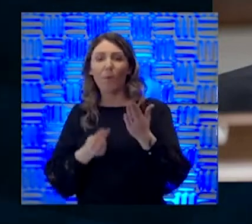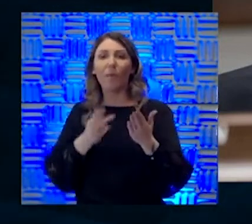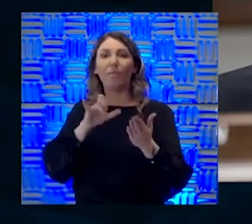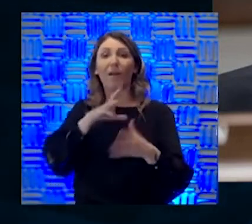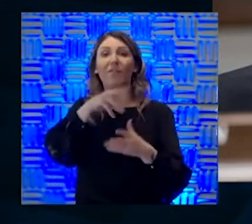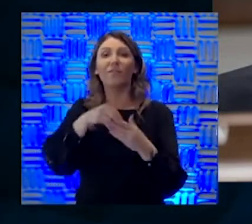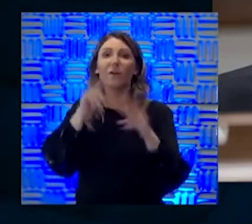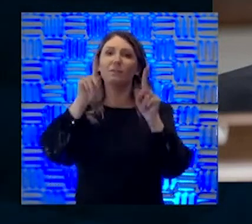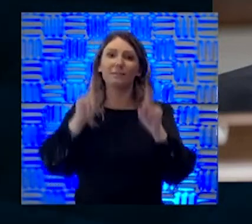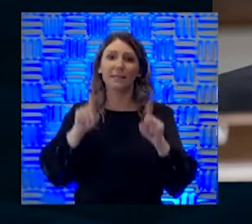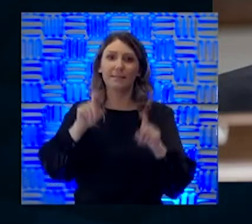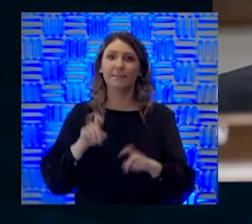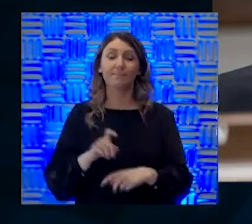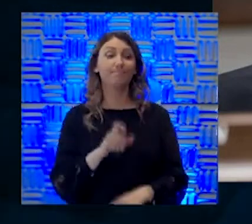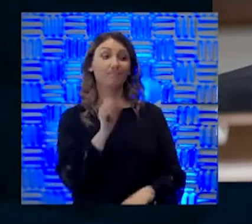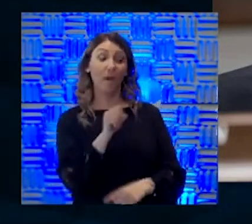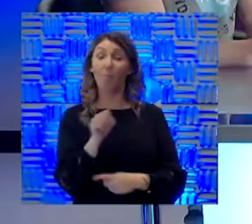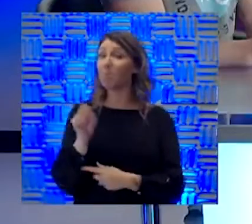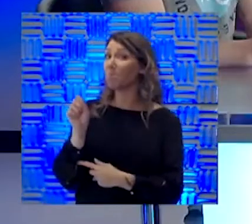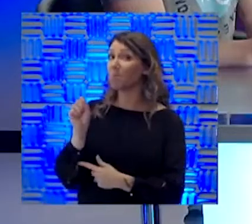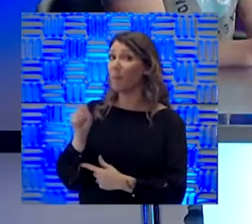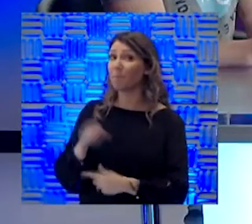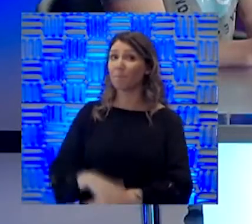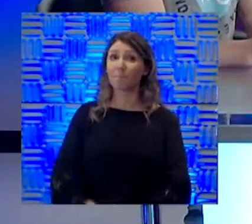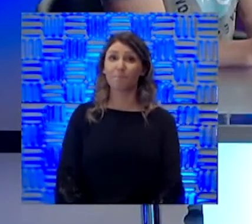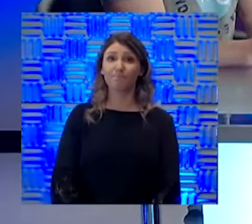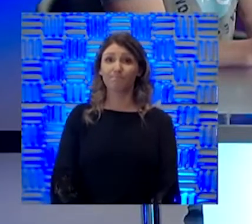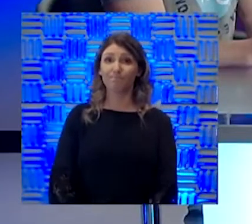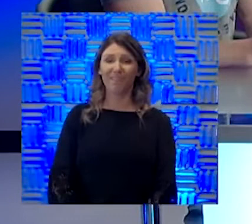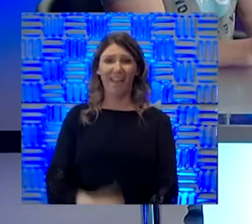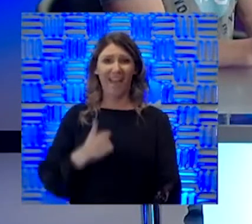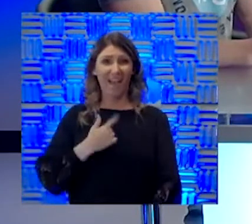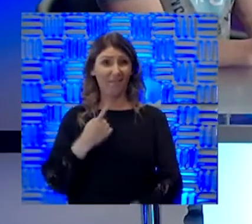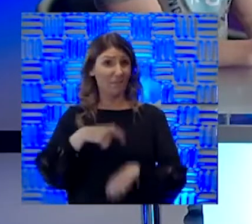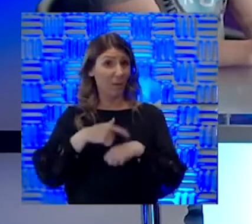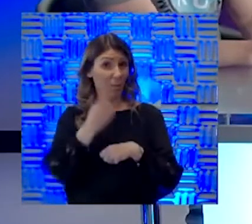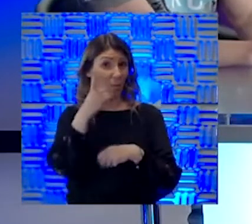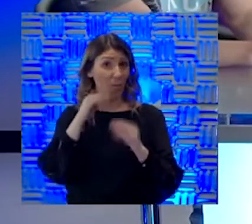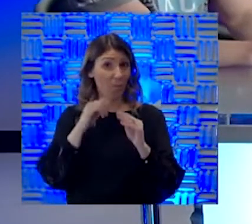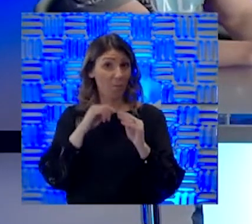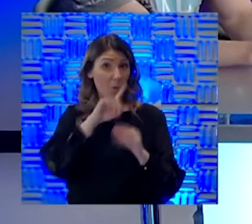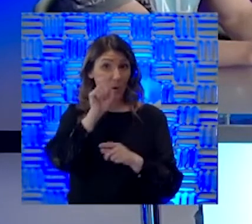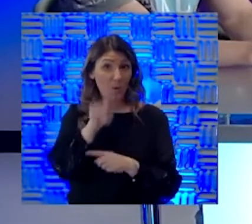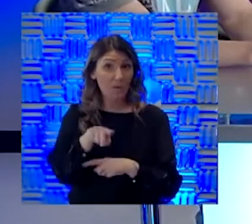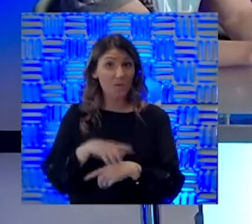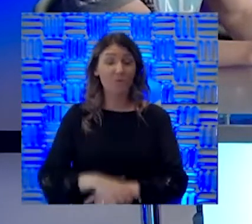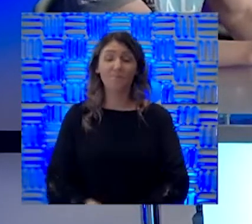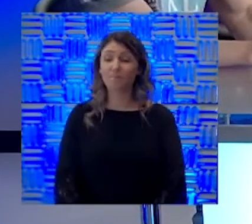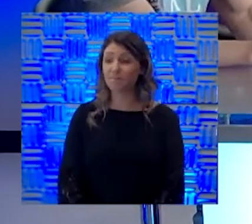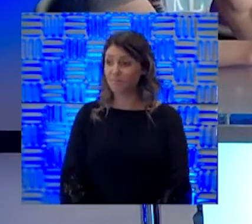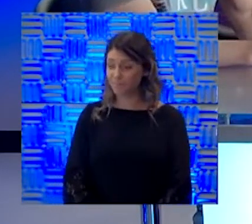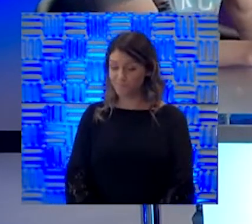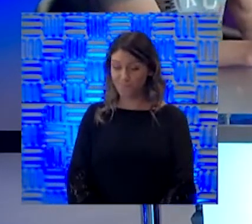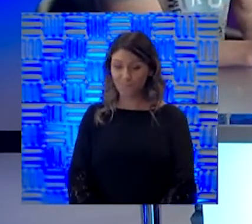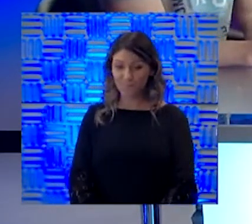involves testing. Yep. Yeah. I think we have time for one more question.